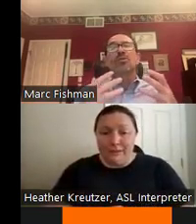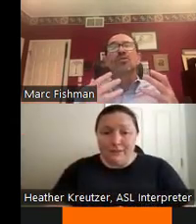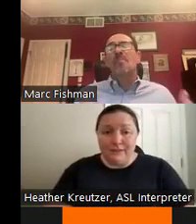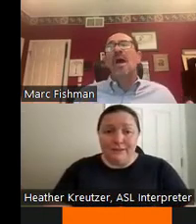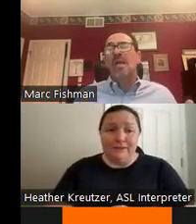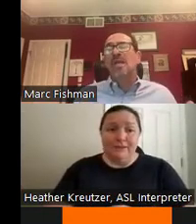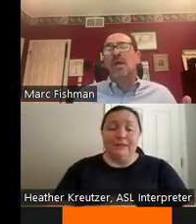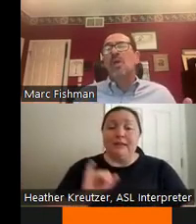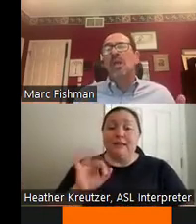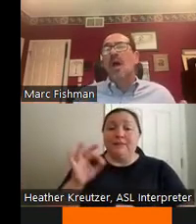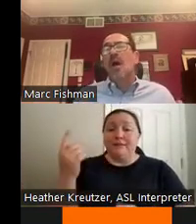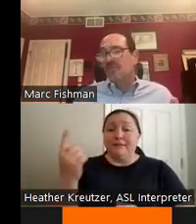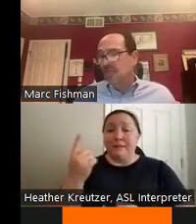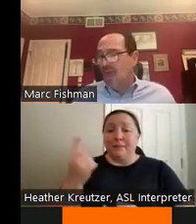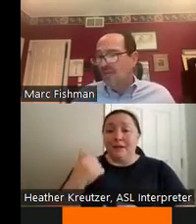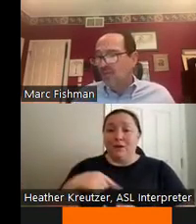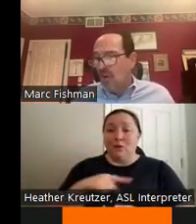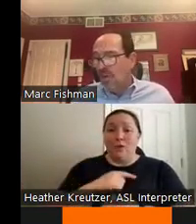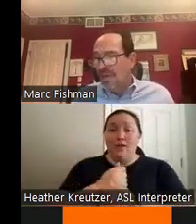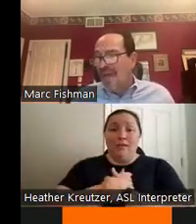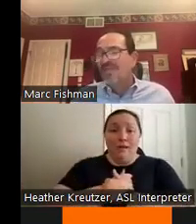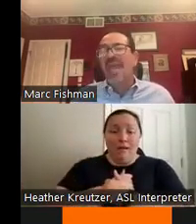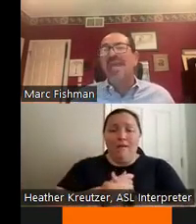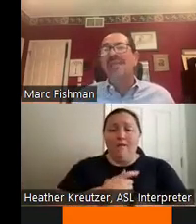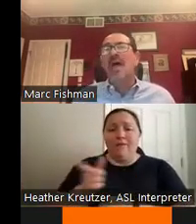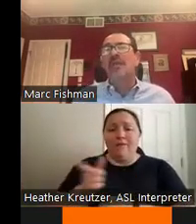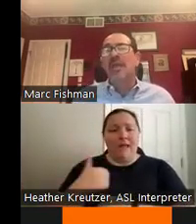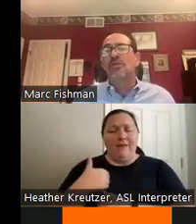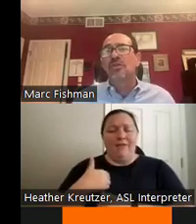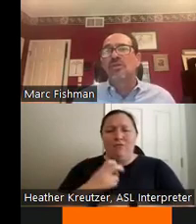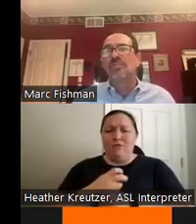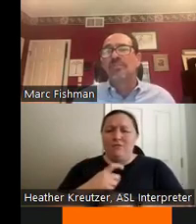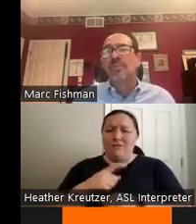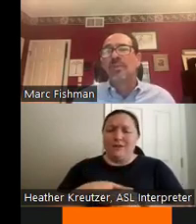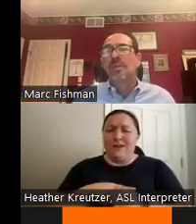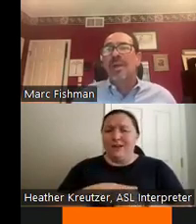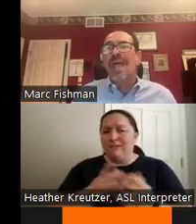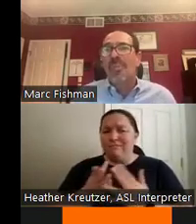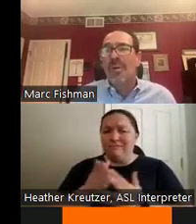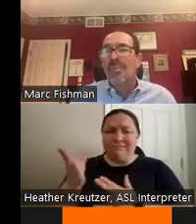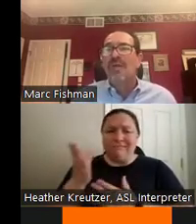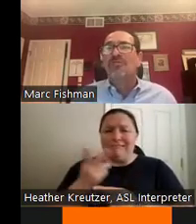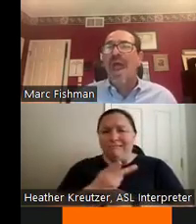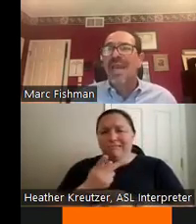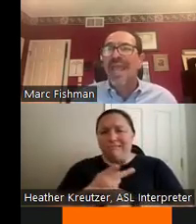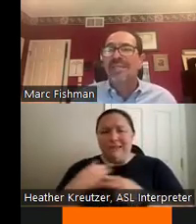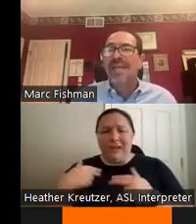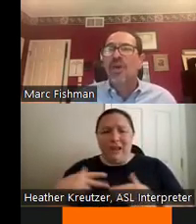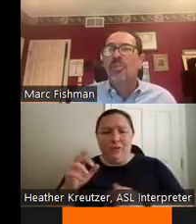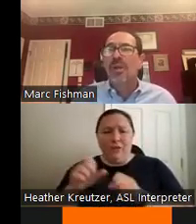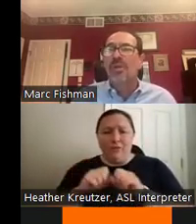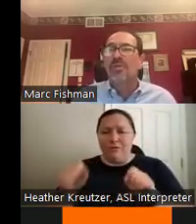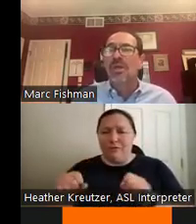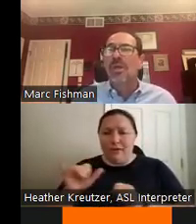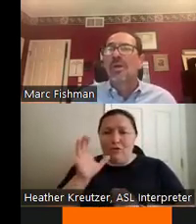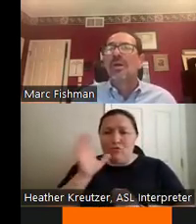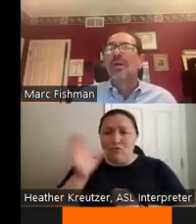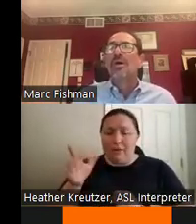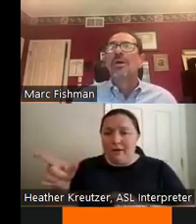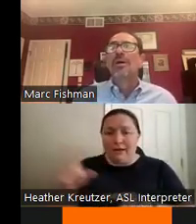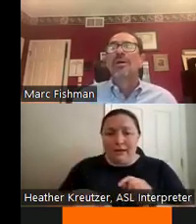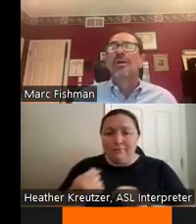If somebody that we love is having trouble navigating the healthcare system, we help them. Granny can't take her